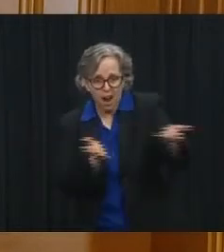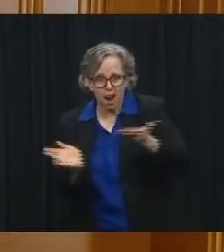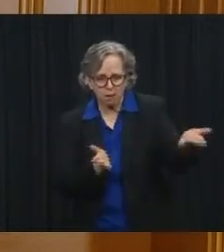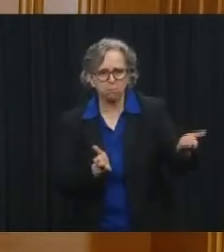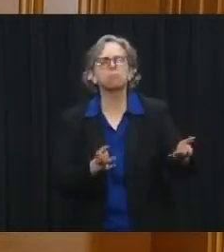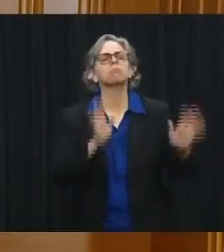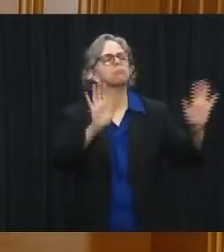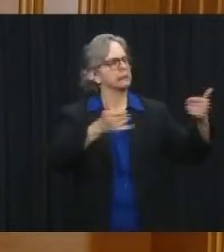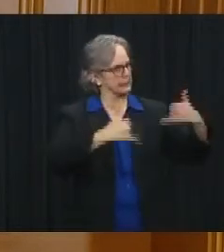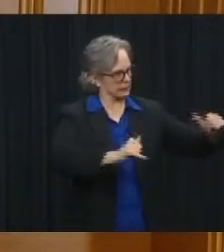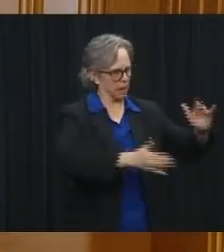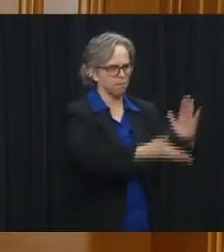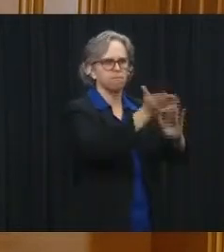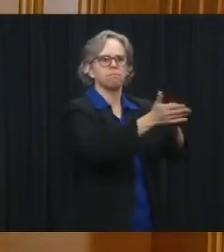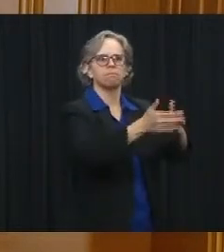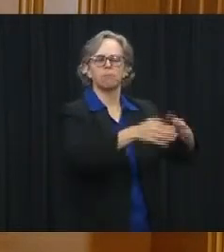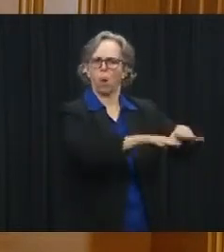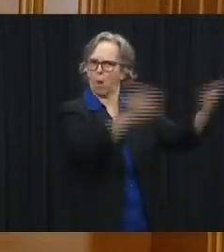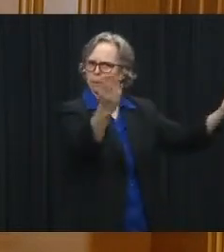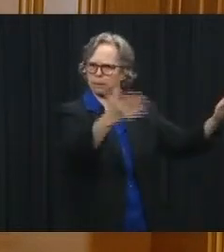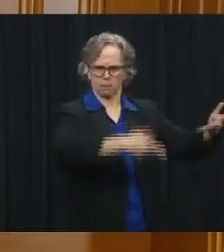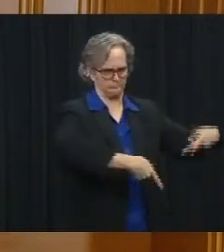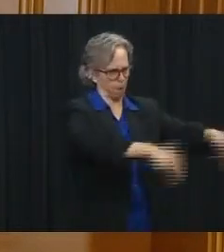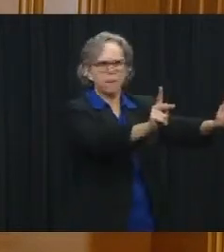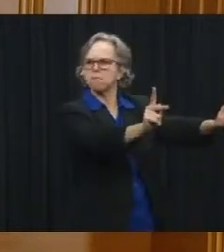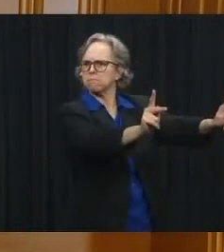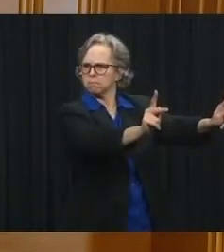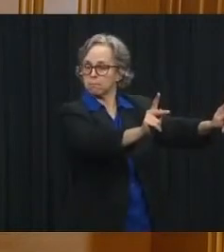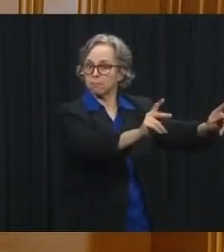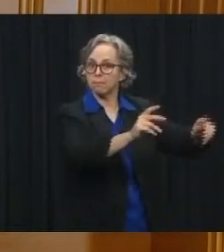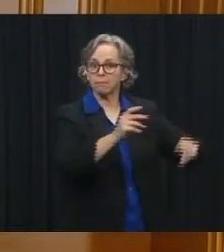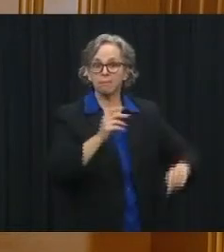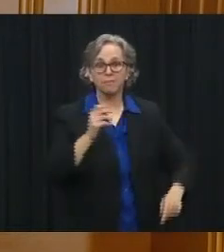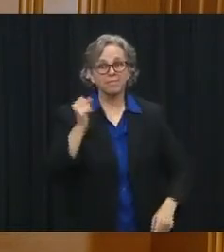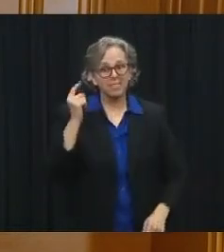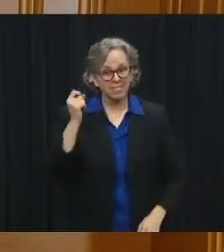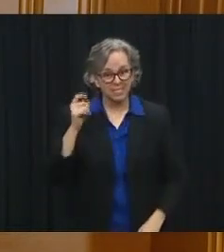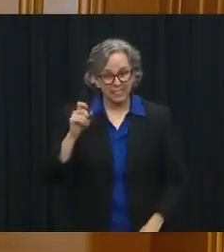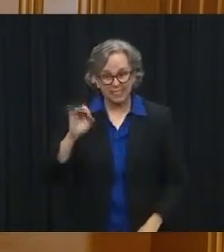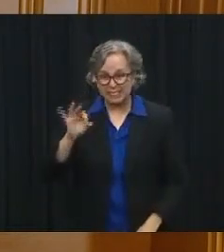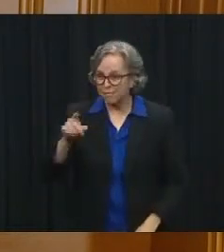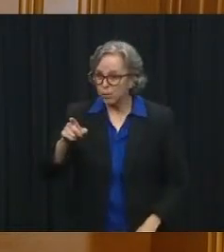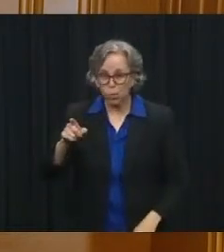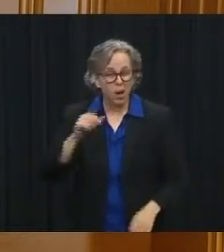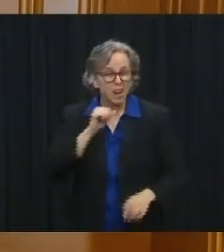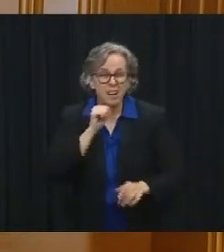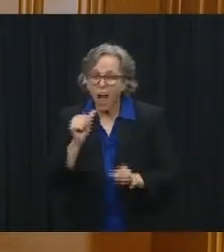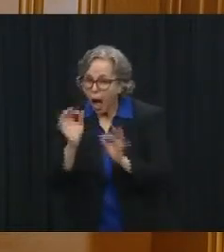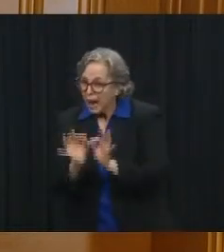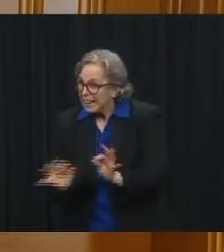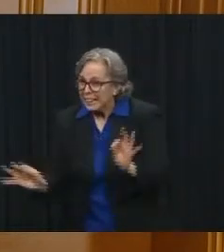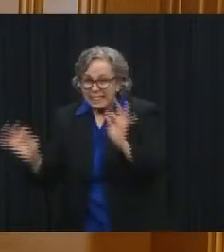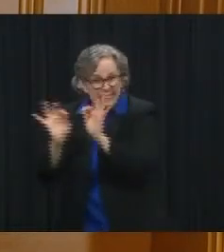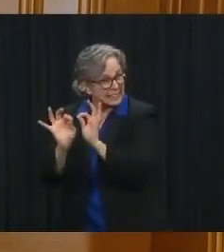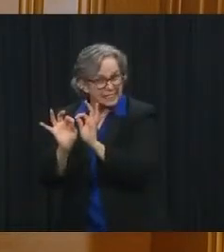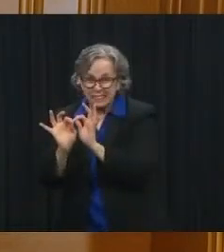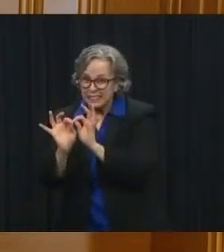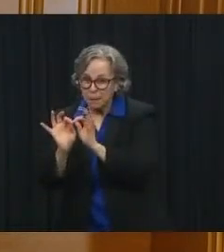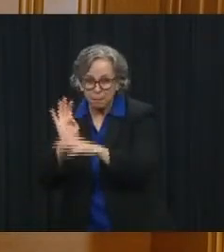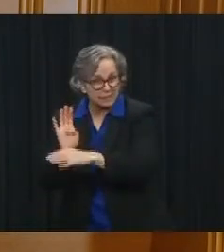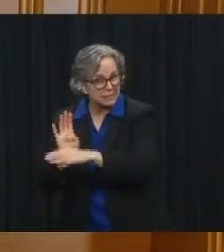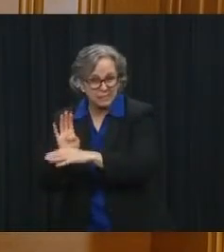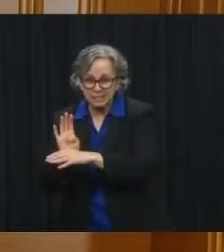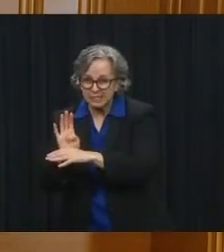category of essential services, essential production, or not, and you're not in that supply chain,